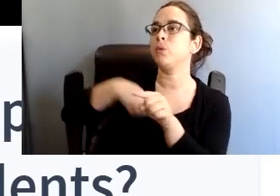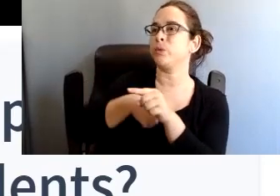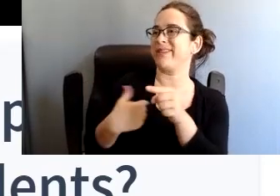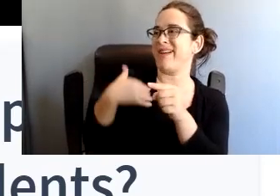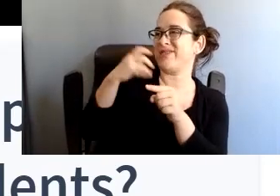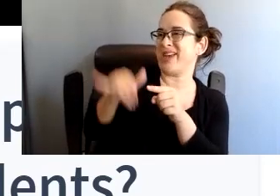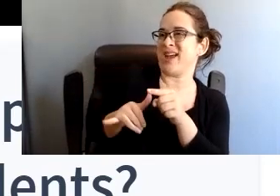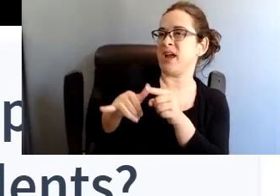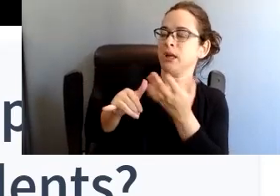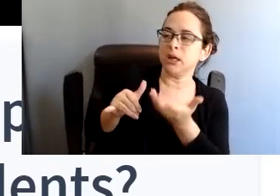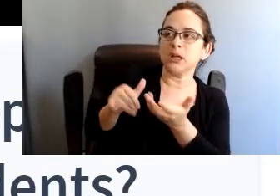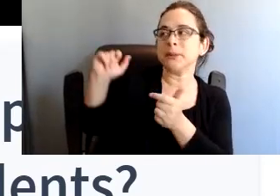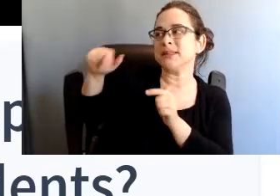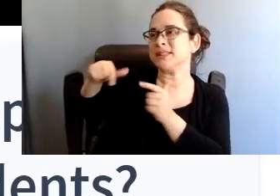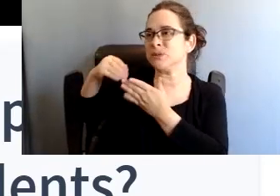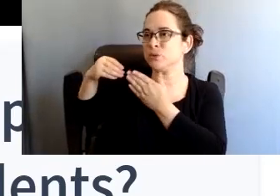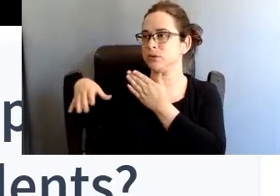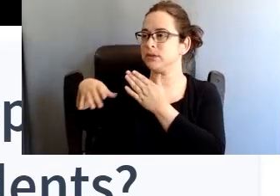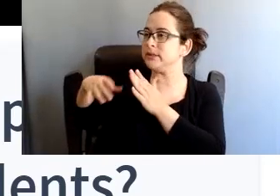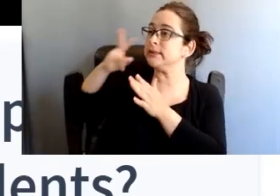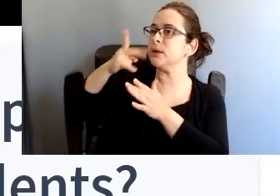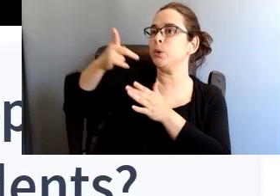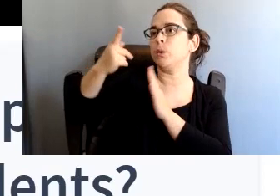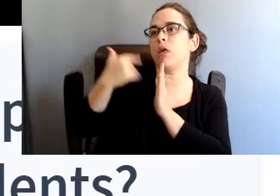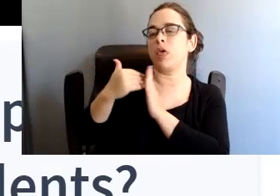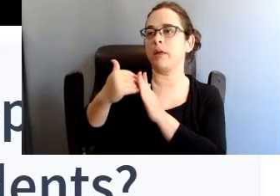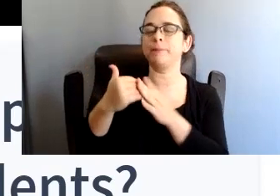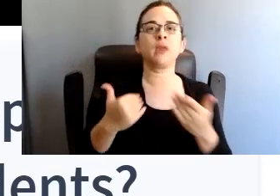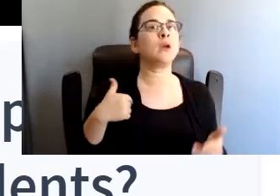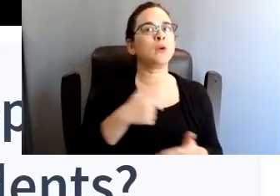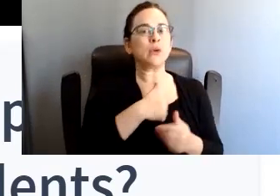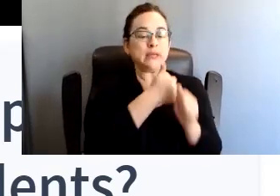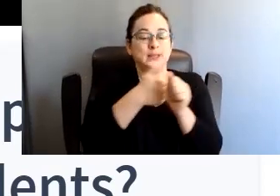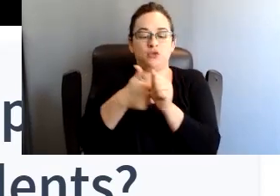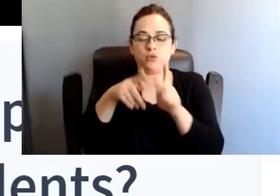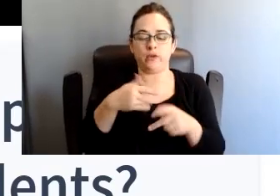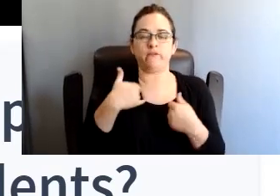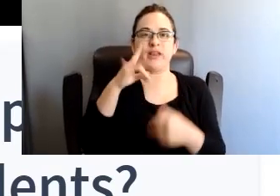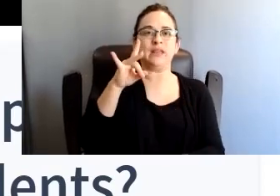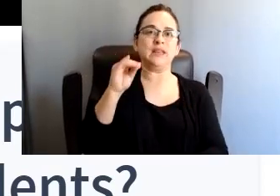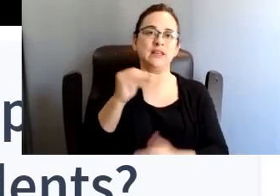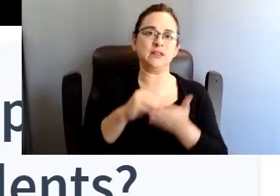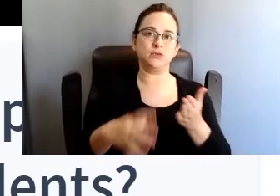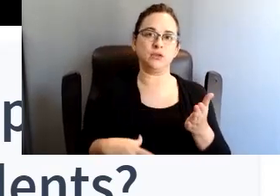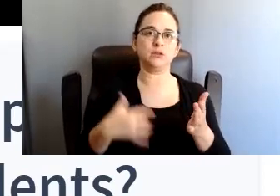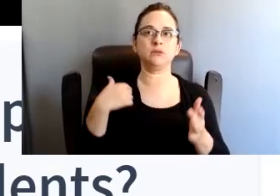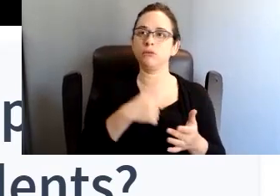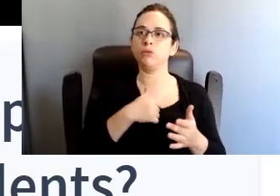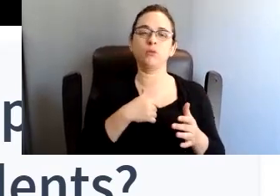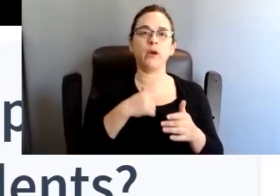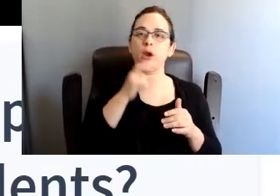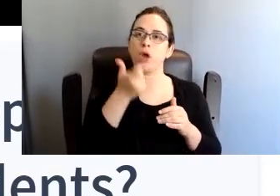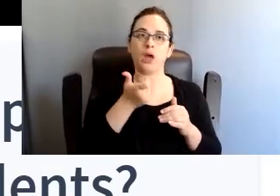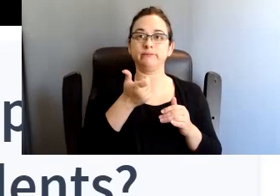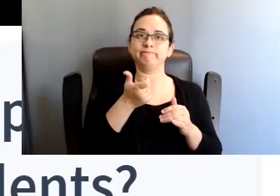that because we only have 80 students each that we serve. But yeah, we're not greedy. Like, we're not like, oh, you can only be with us. It's